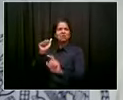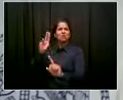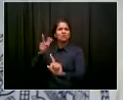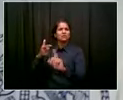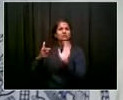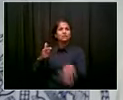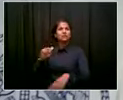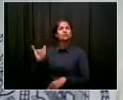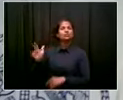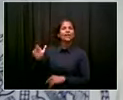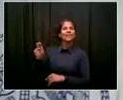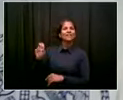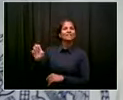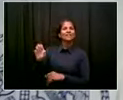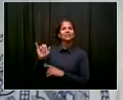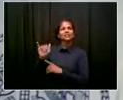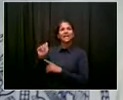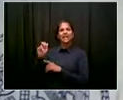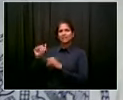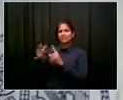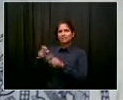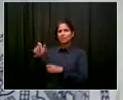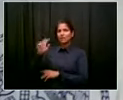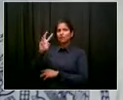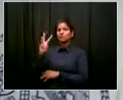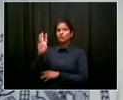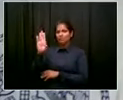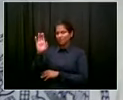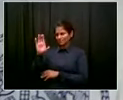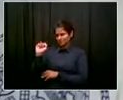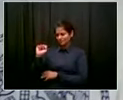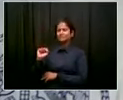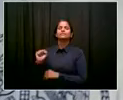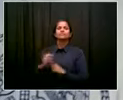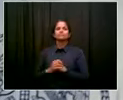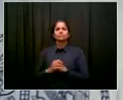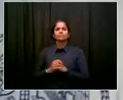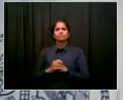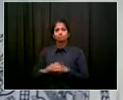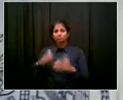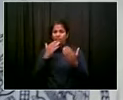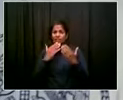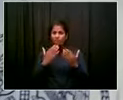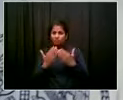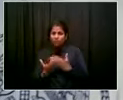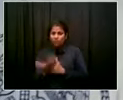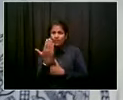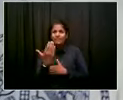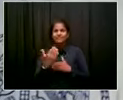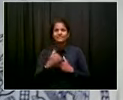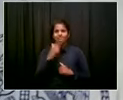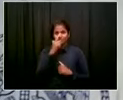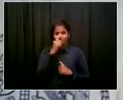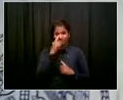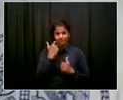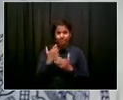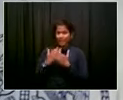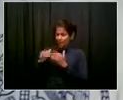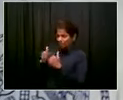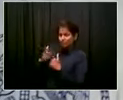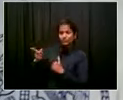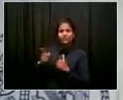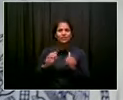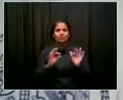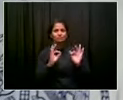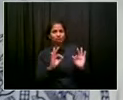good morning mayor de blasio hi jenna how you doing i'm good hope you're well too um so